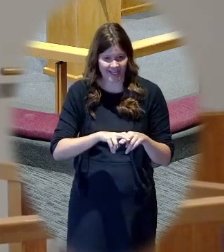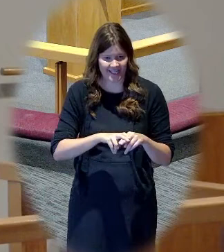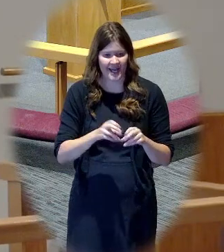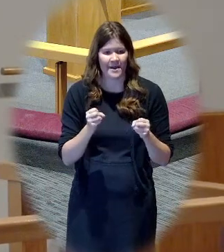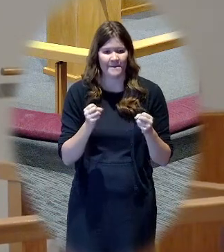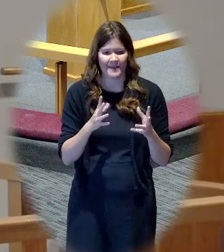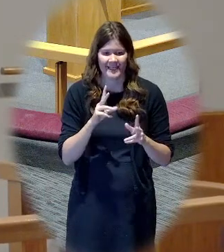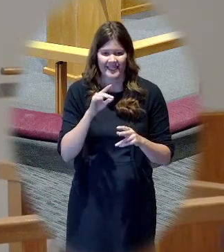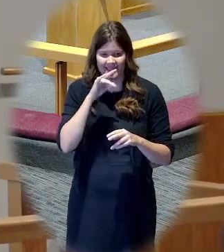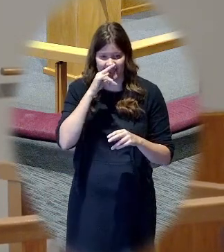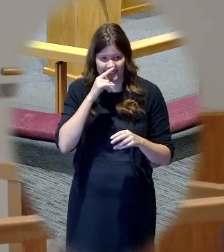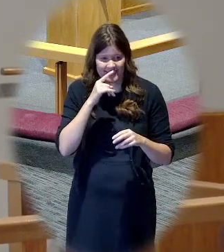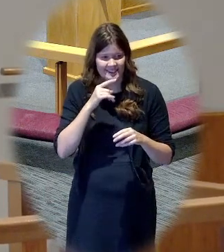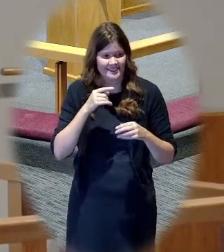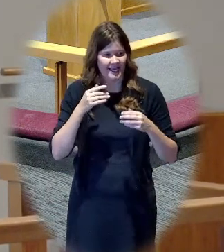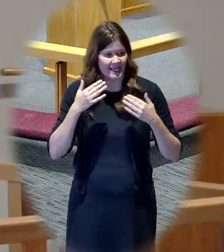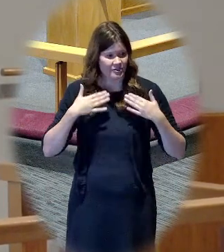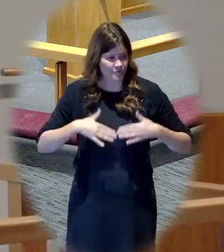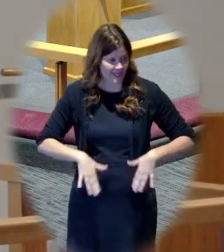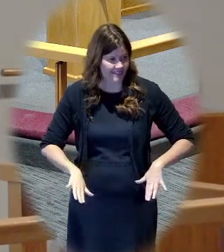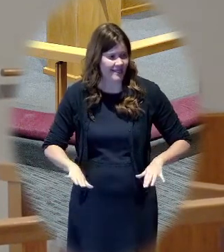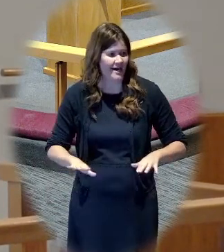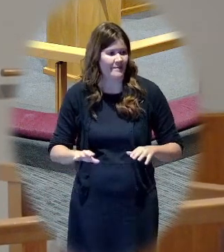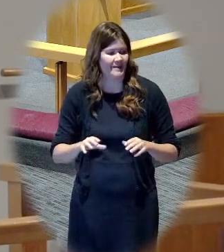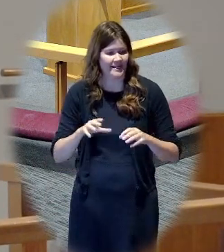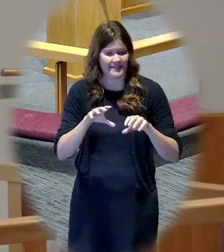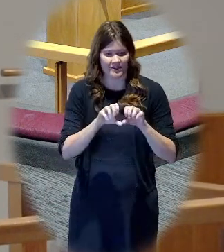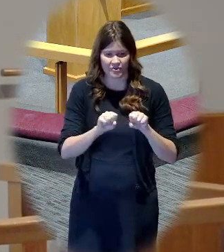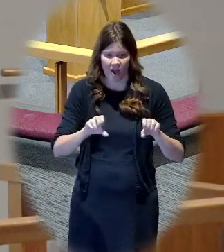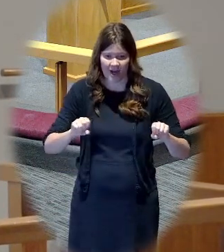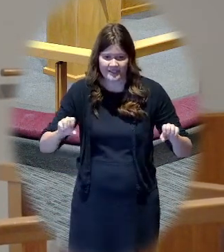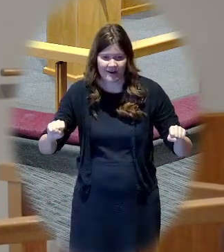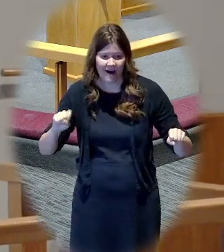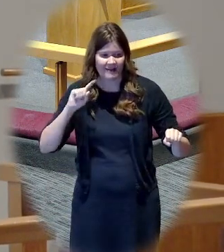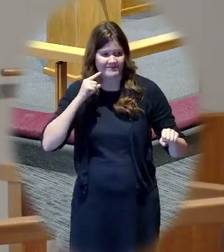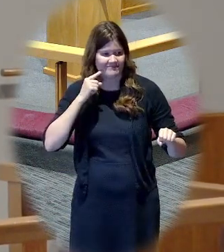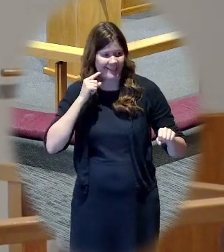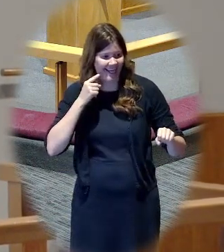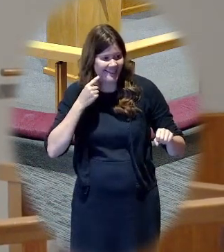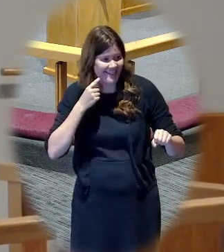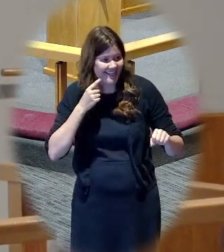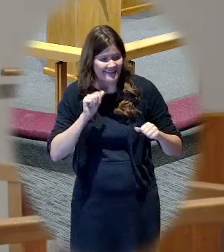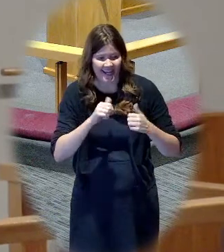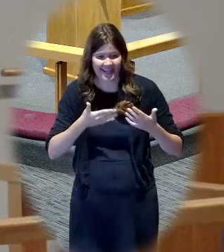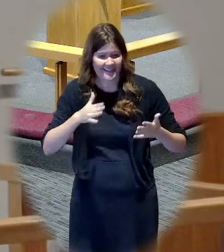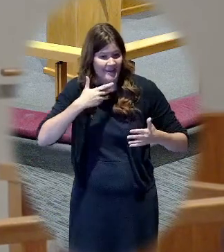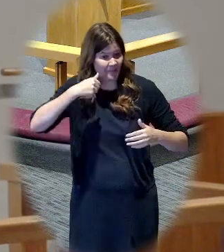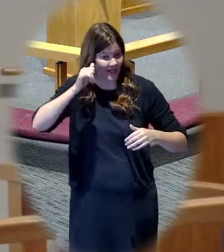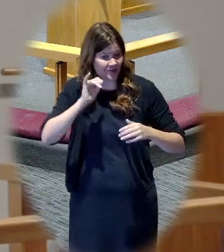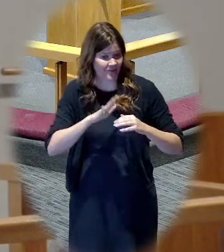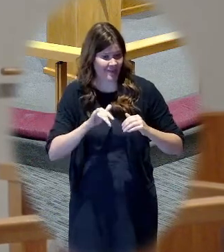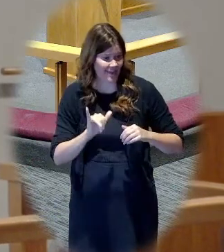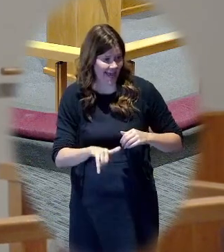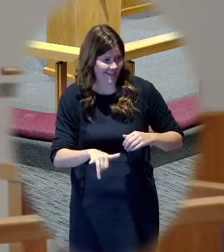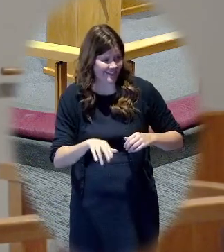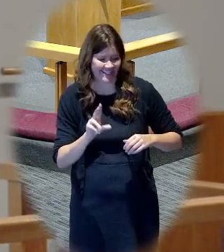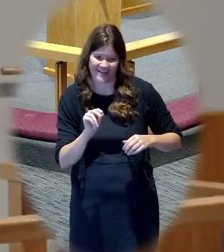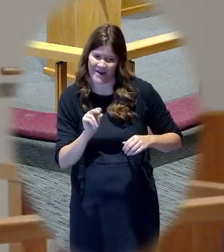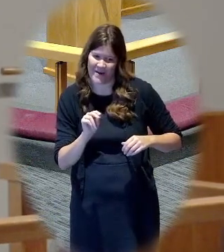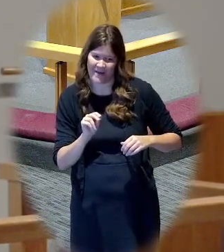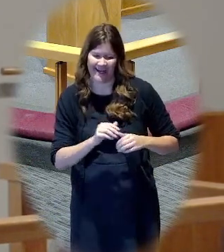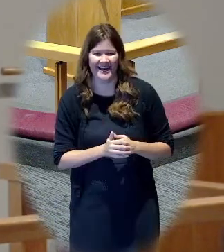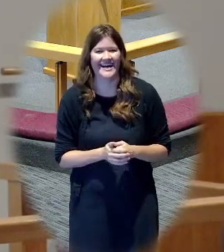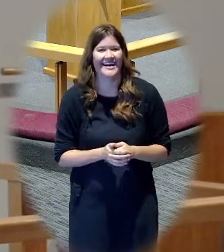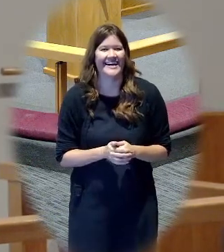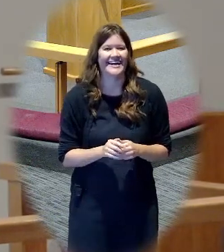kids dressed up, hot dogs, hamburgers, candy. Does it get any better than that? Yeah, not much. It might,